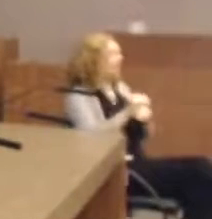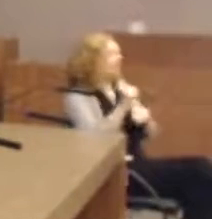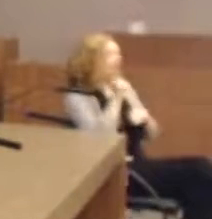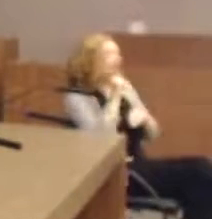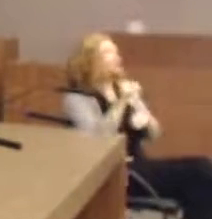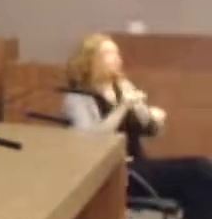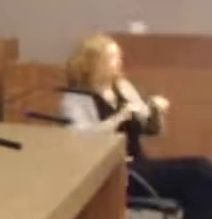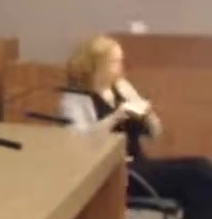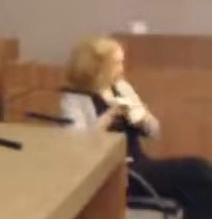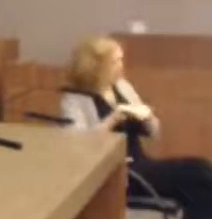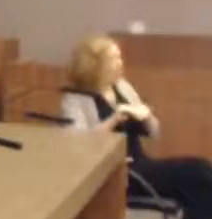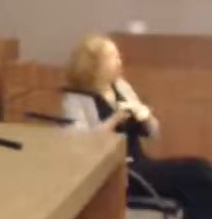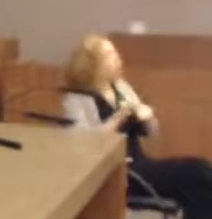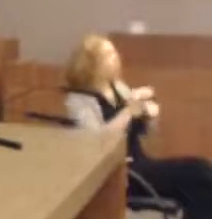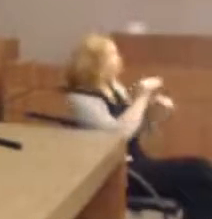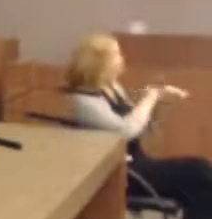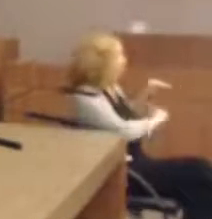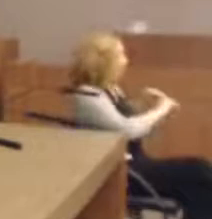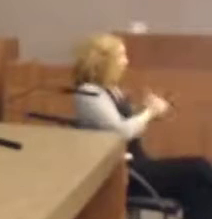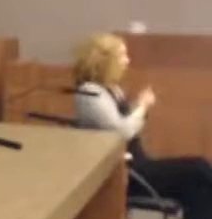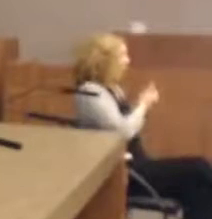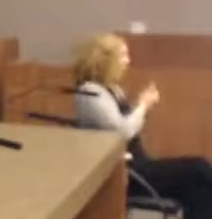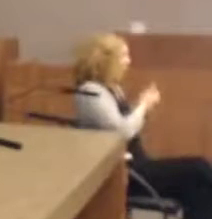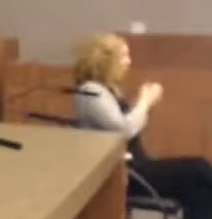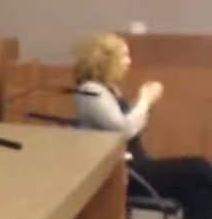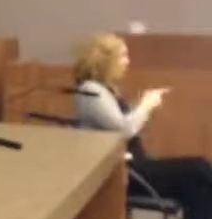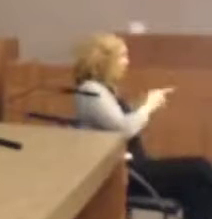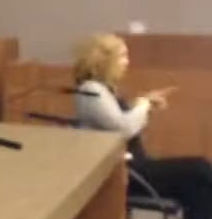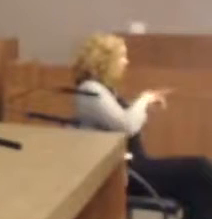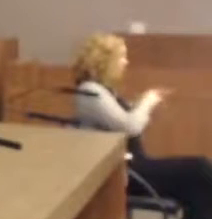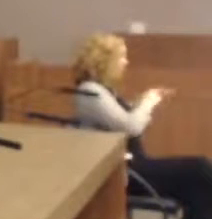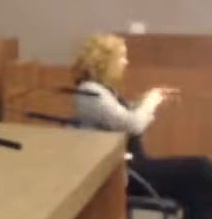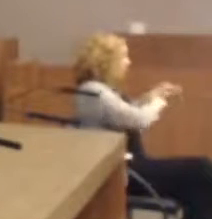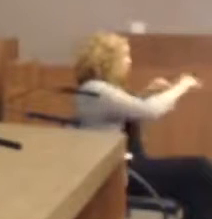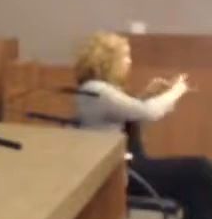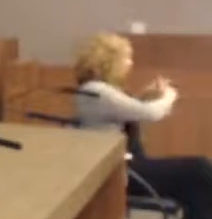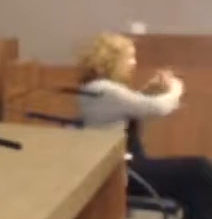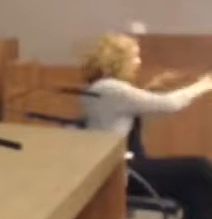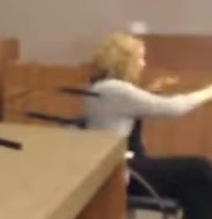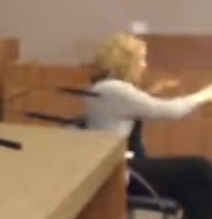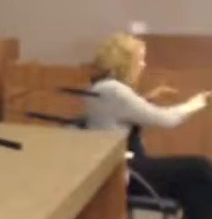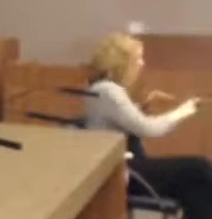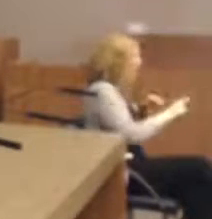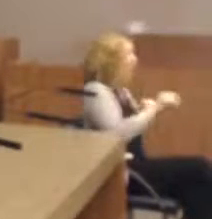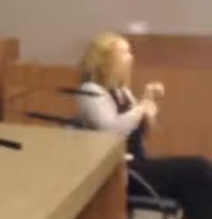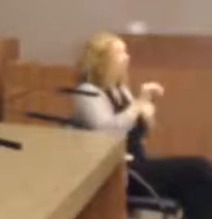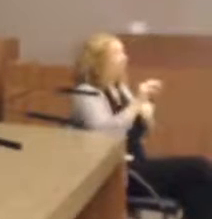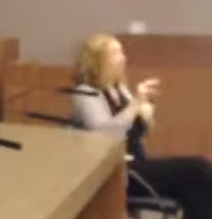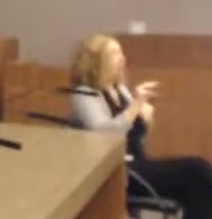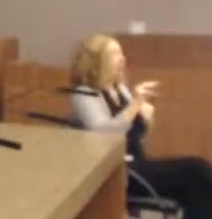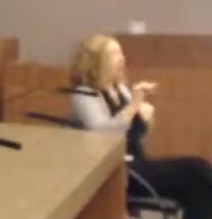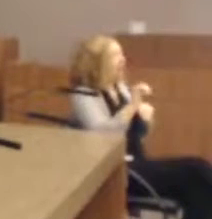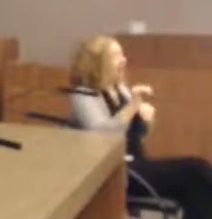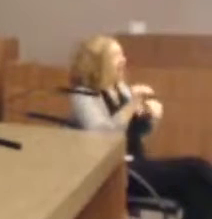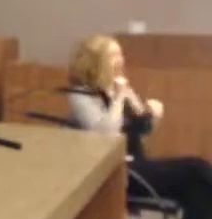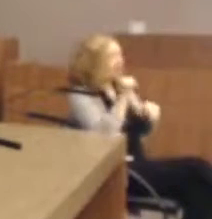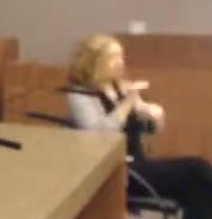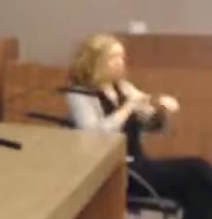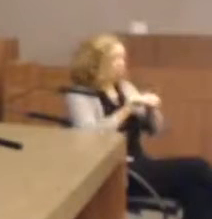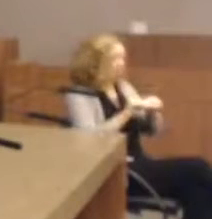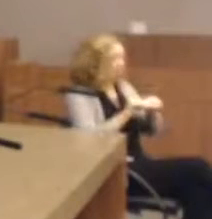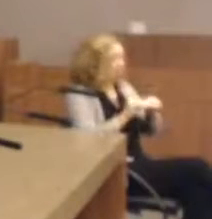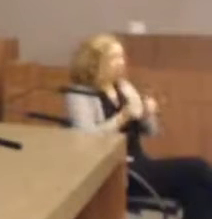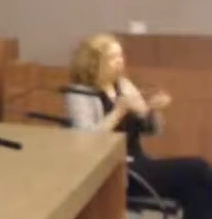let us move and get away. Our immobilizing ones are also survival mechanisms, but they make us stay